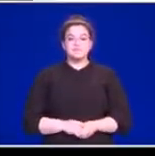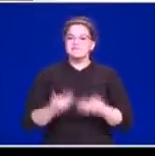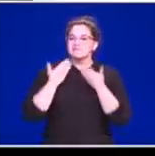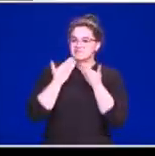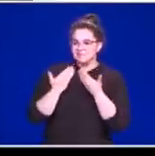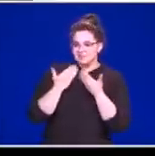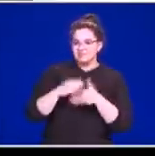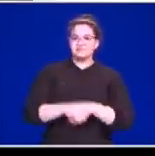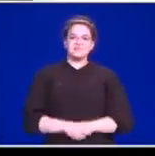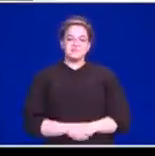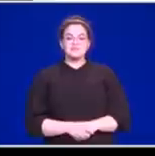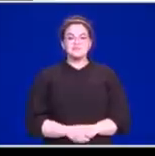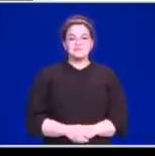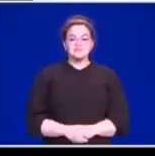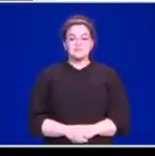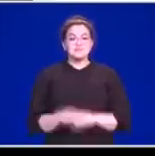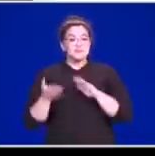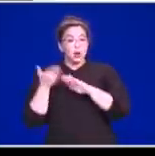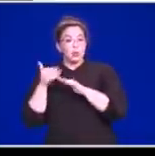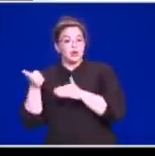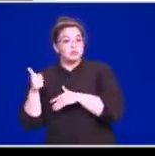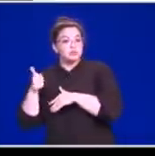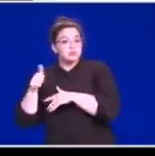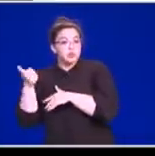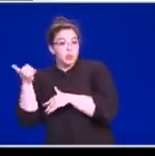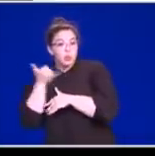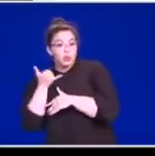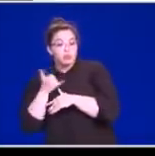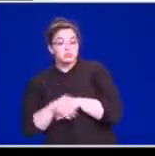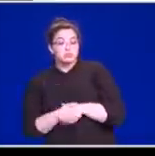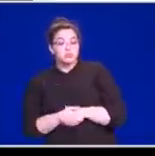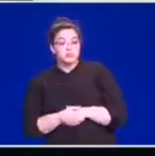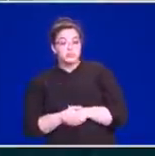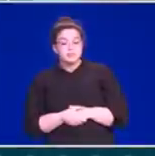Thanks for that. Operator, do we have a next caller?